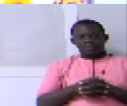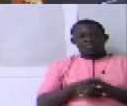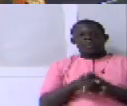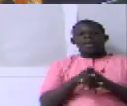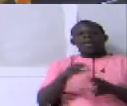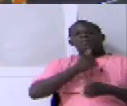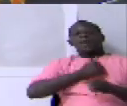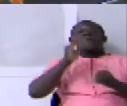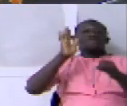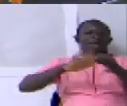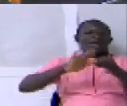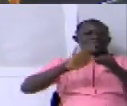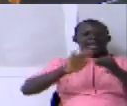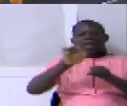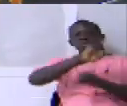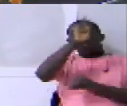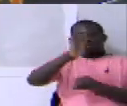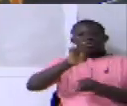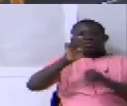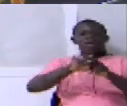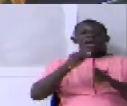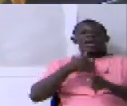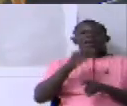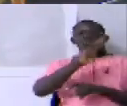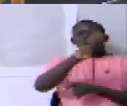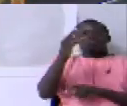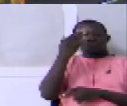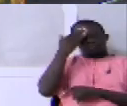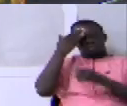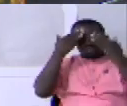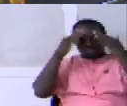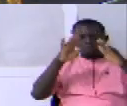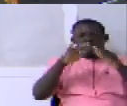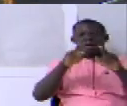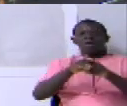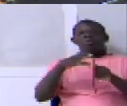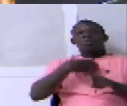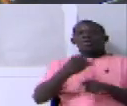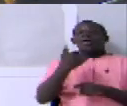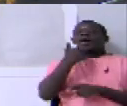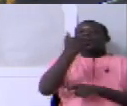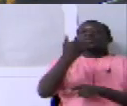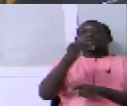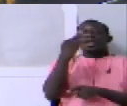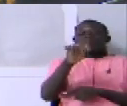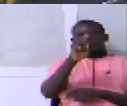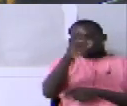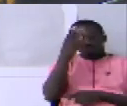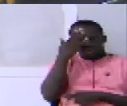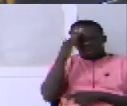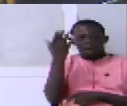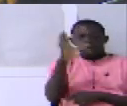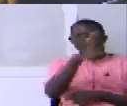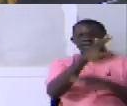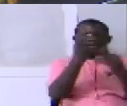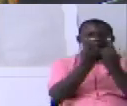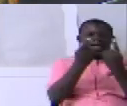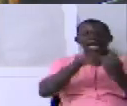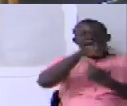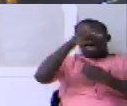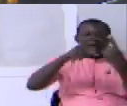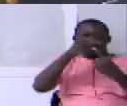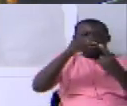Final question is I don't know, but let me just ask to see if you know anything about this. This